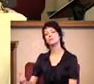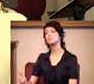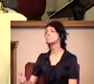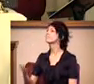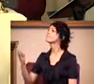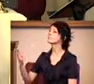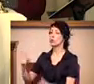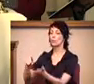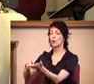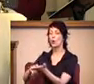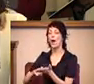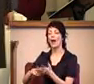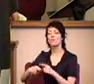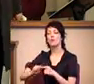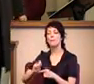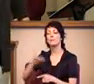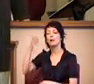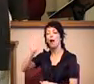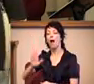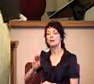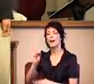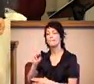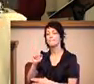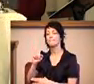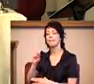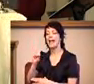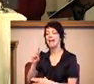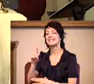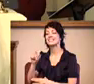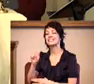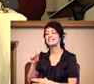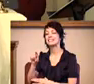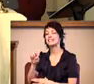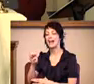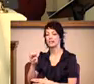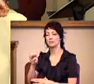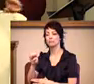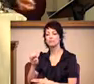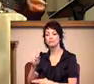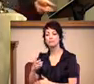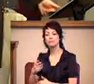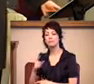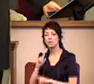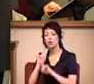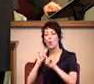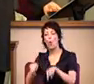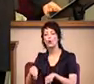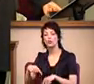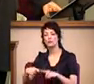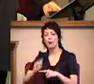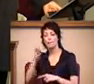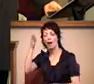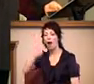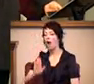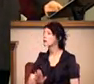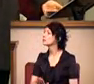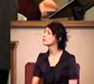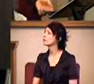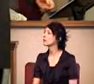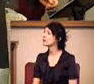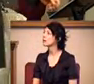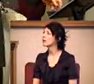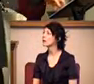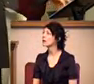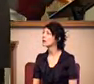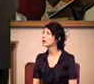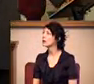God. It is a mandate from God. Many of you know Micah 6:8. Here is a different